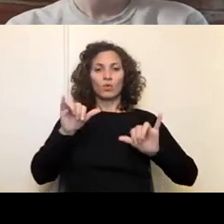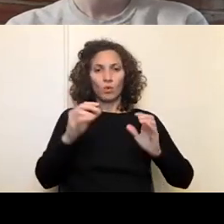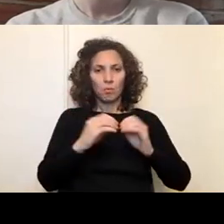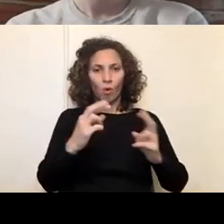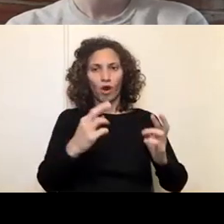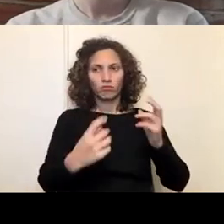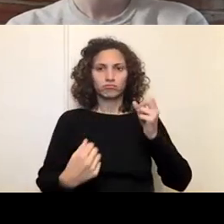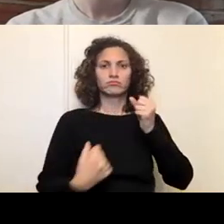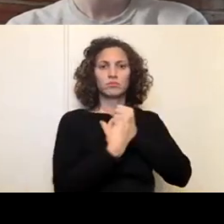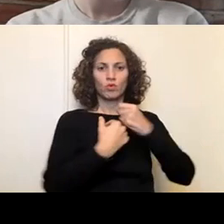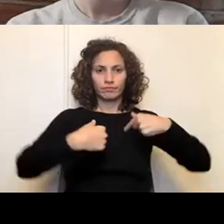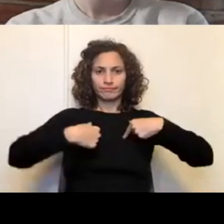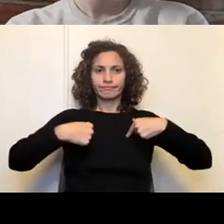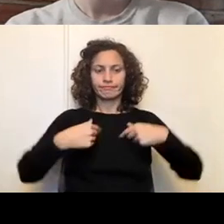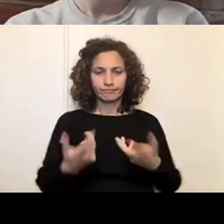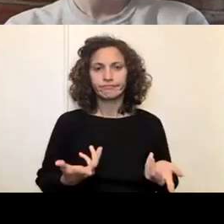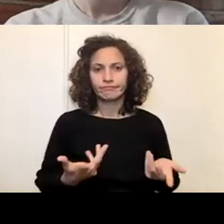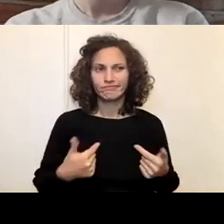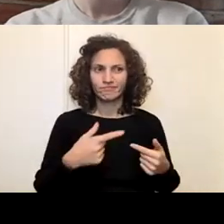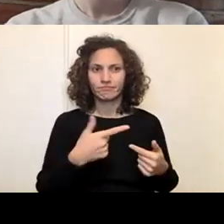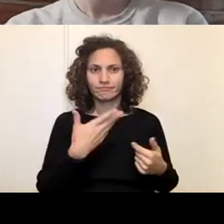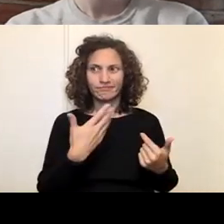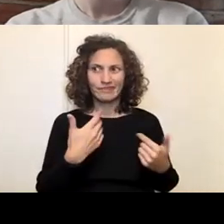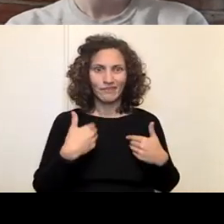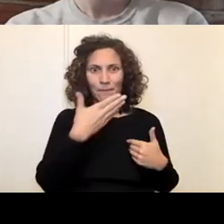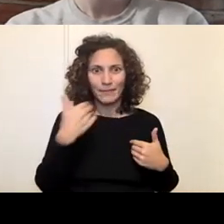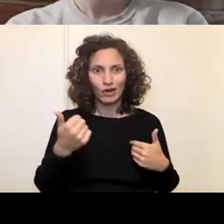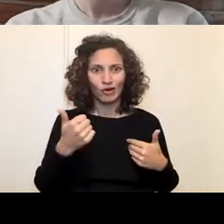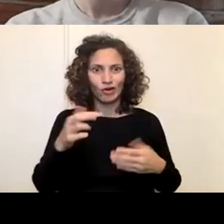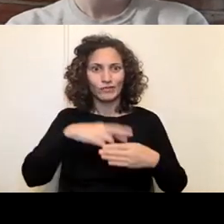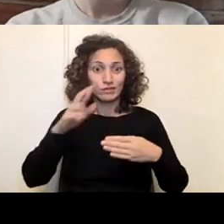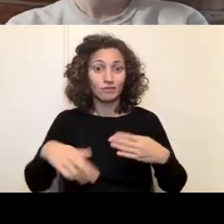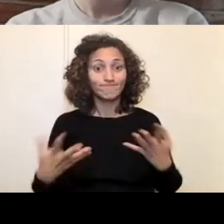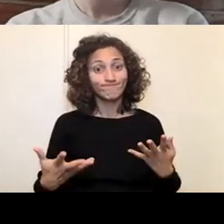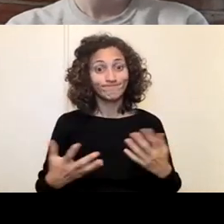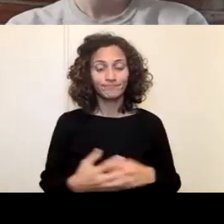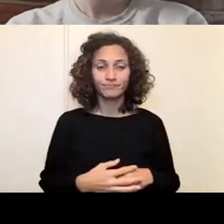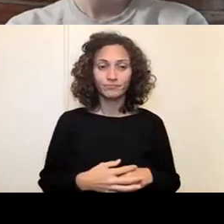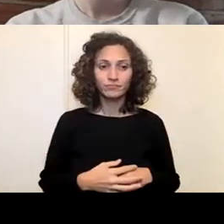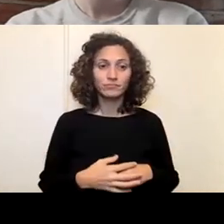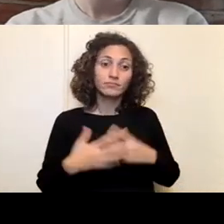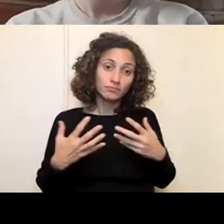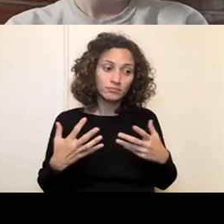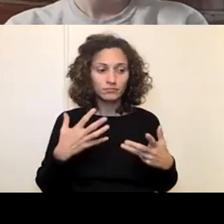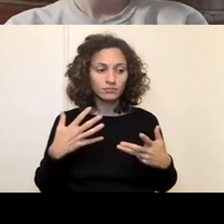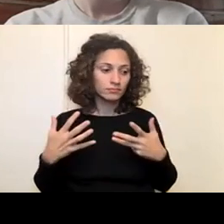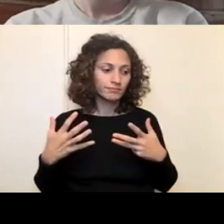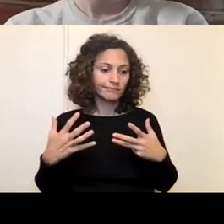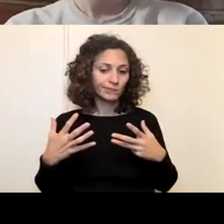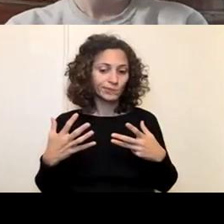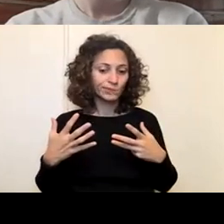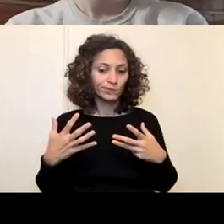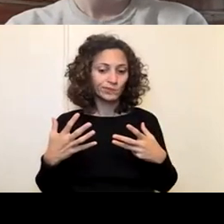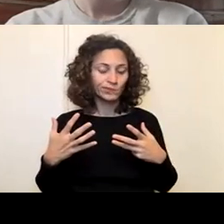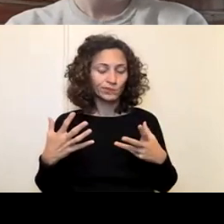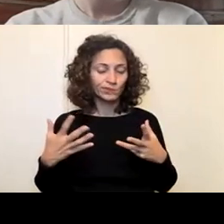supported and I have a better outcome, which, you know, it is.